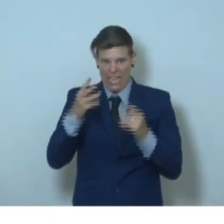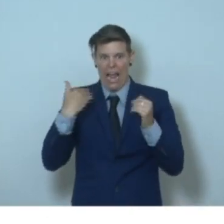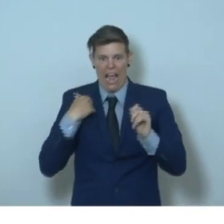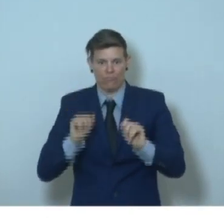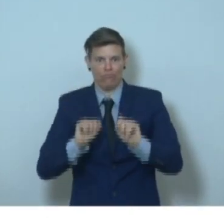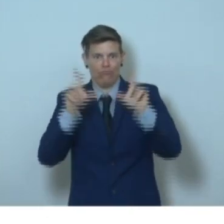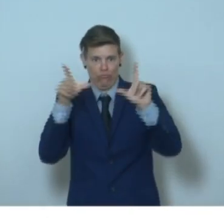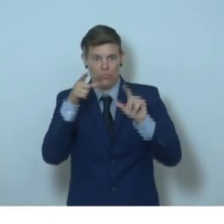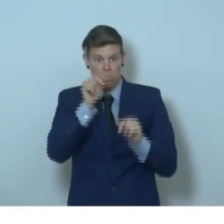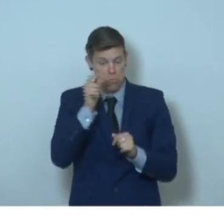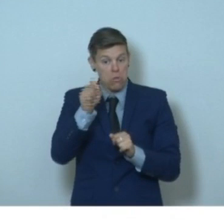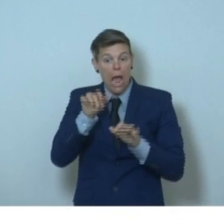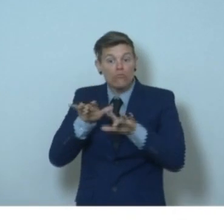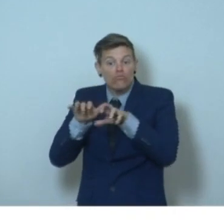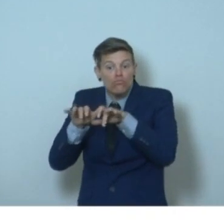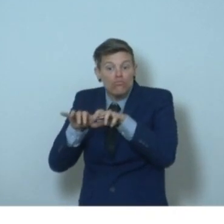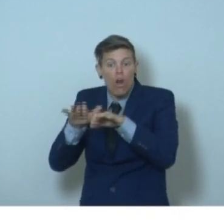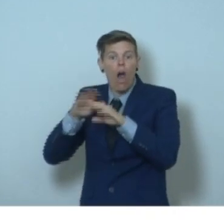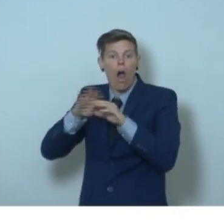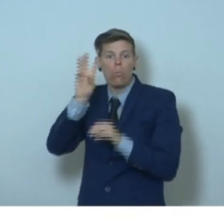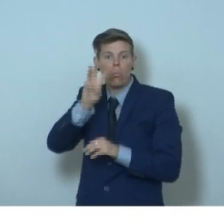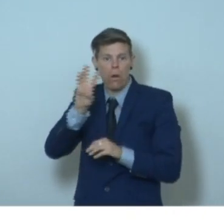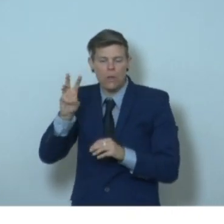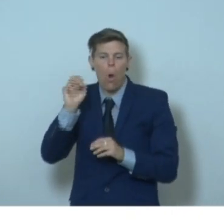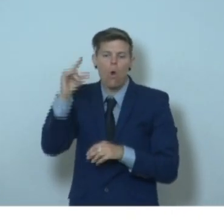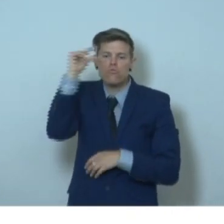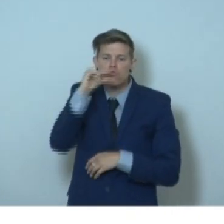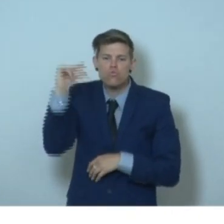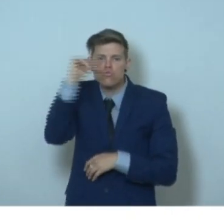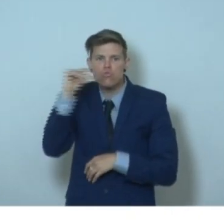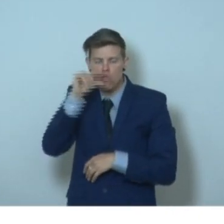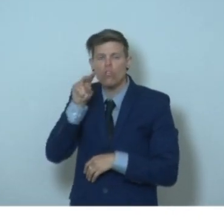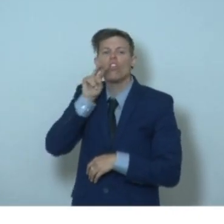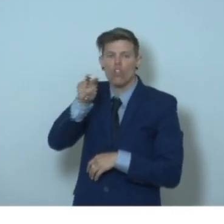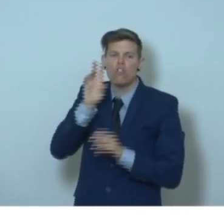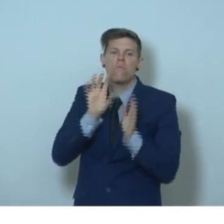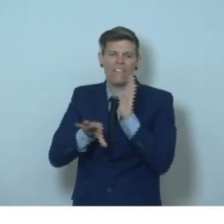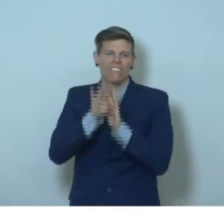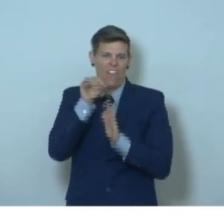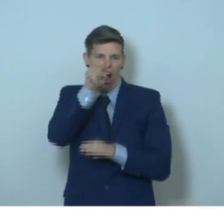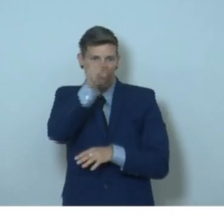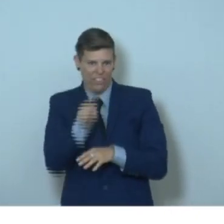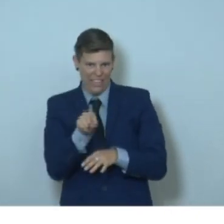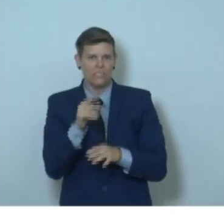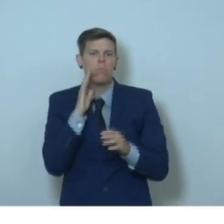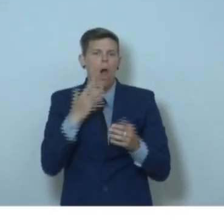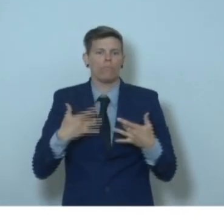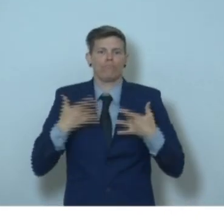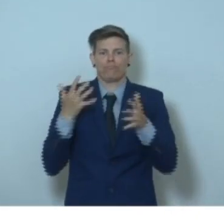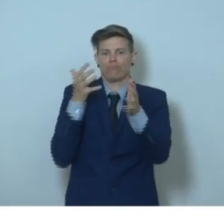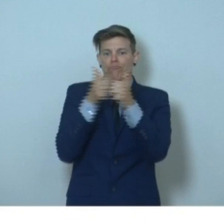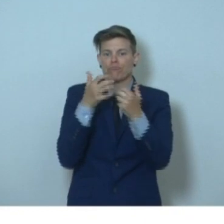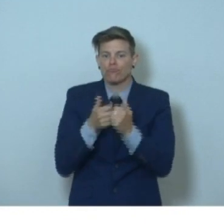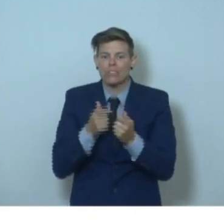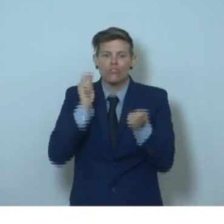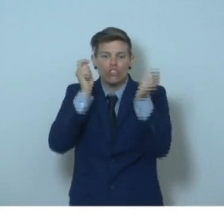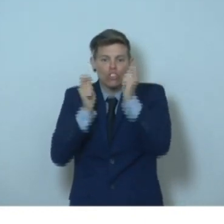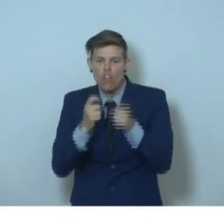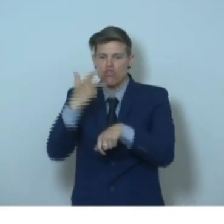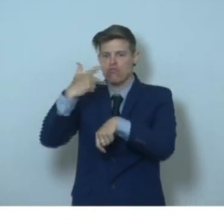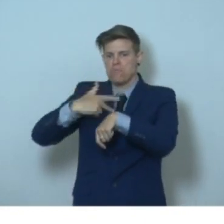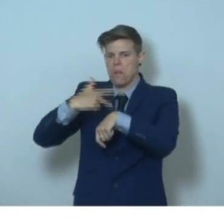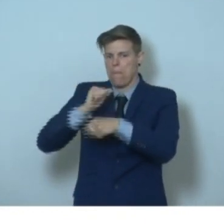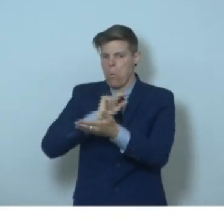website or Google that website and you can check. We update the data 3 times a week. I'm going to walk through these very